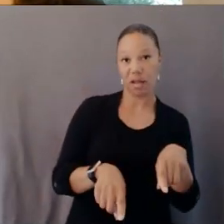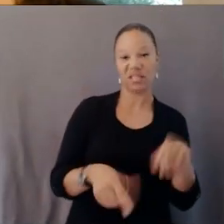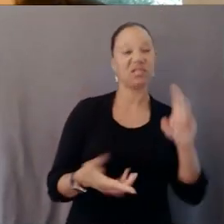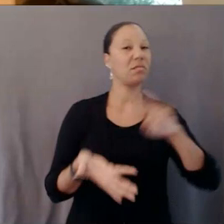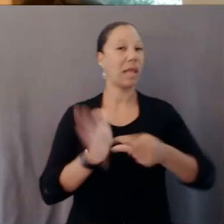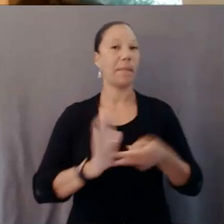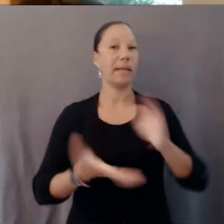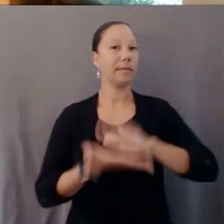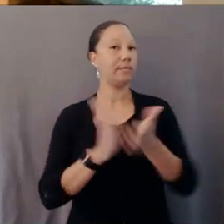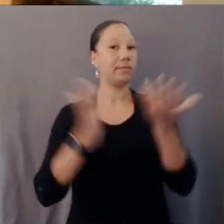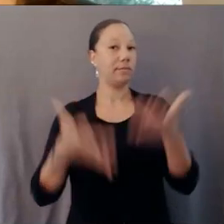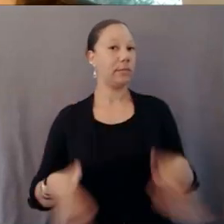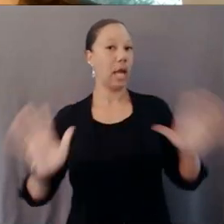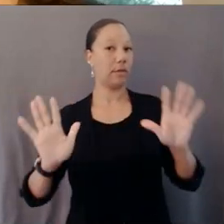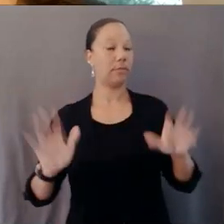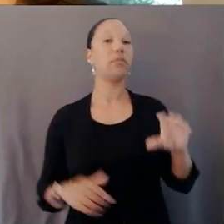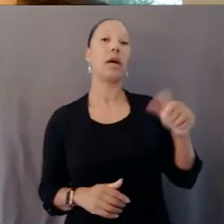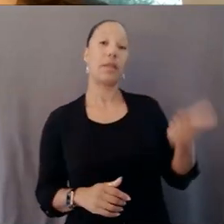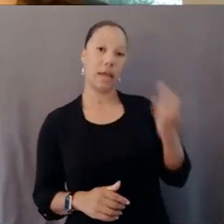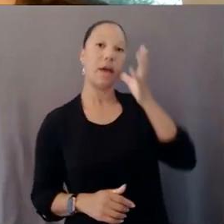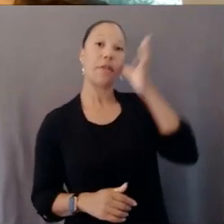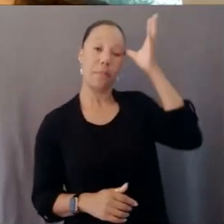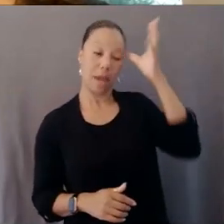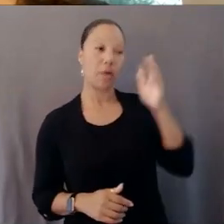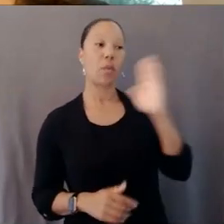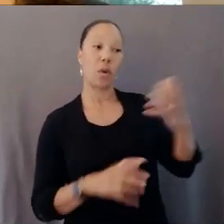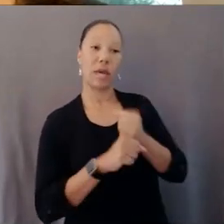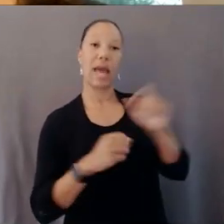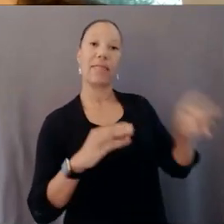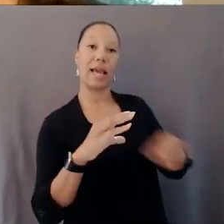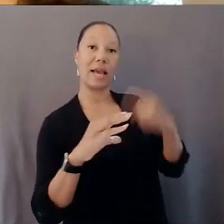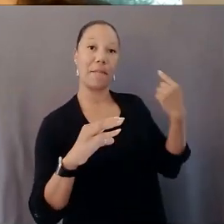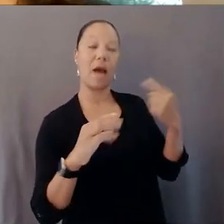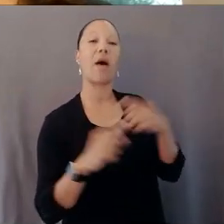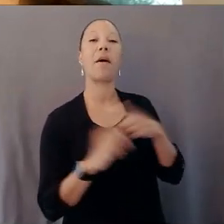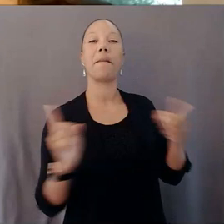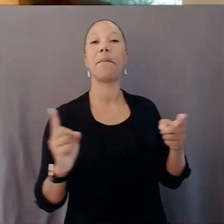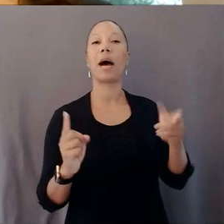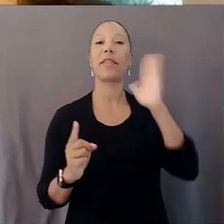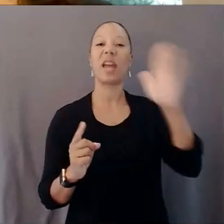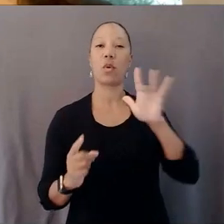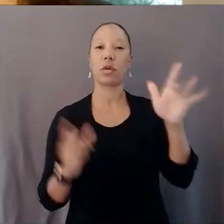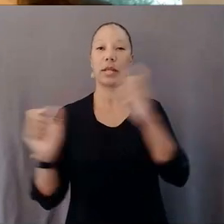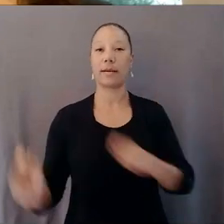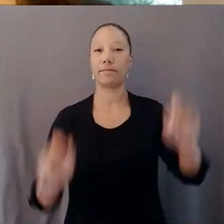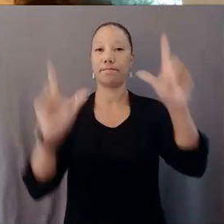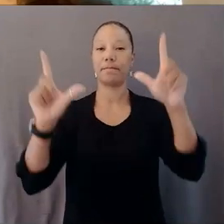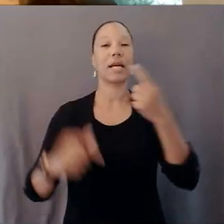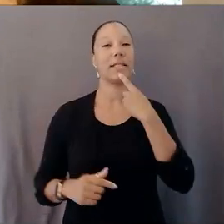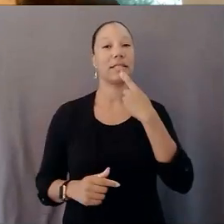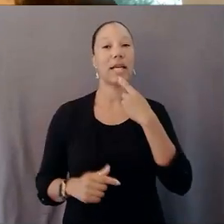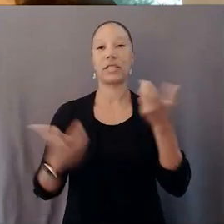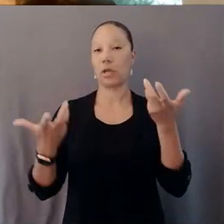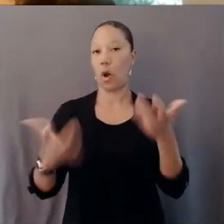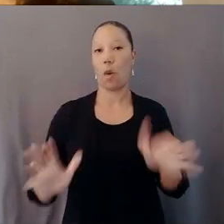done. The other parent may still get the email, but they'll get a response that the survey's already been completed.